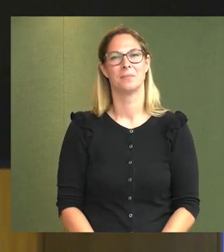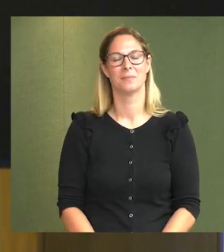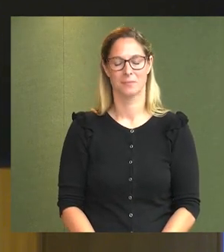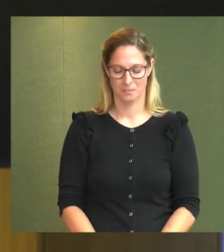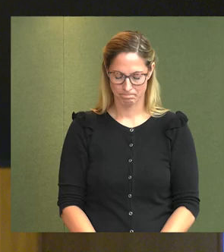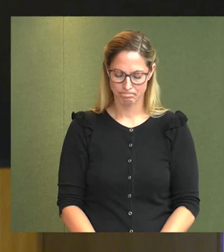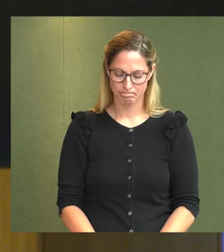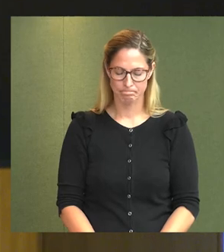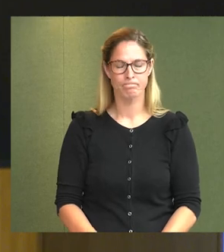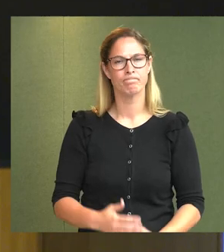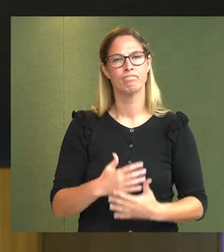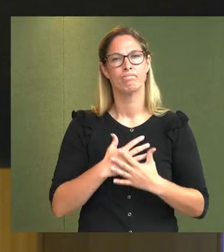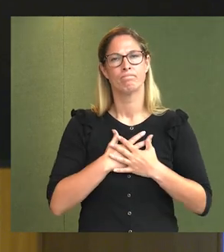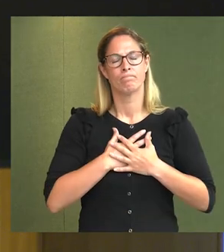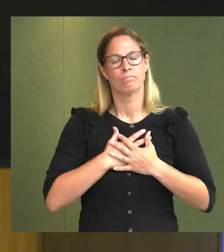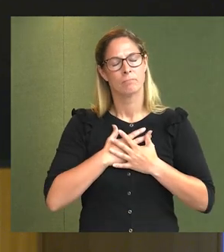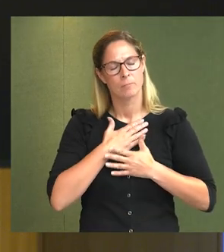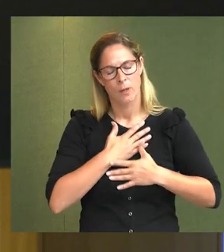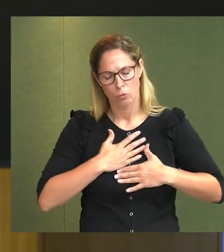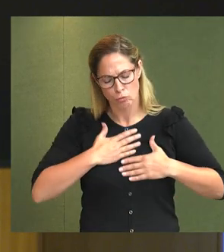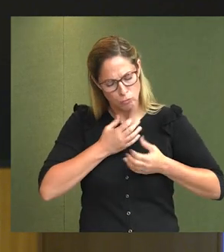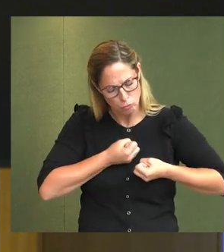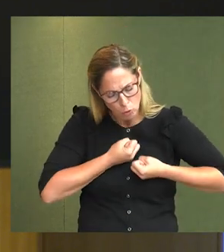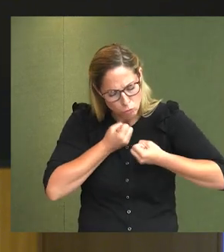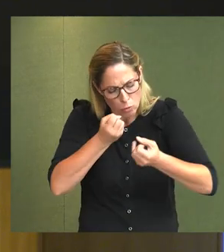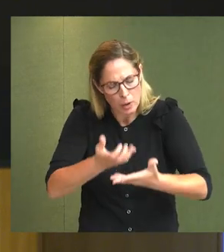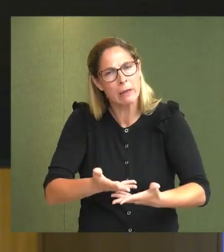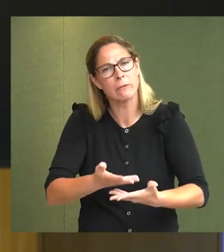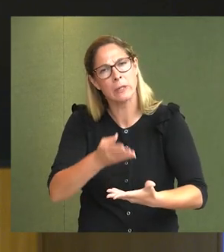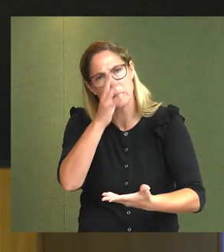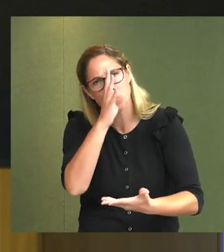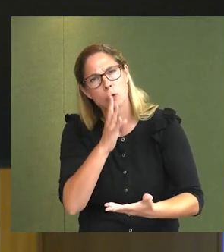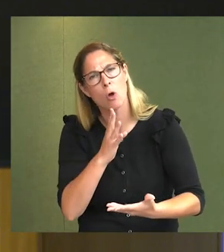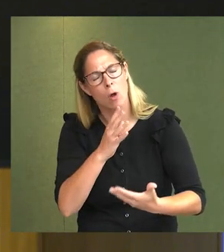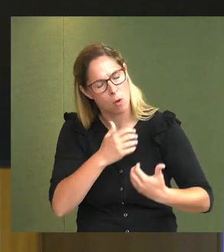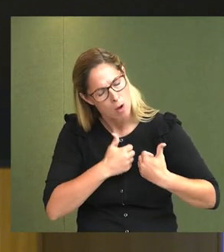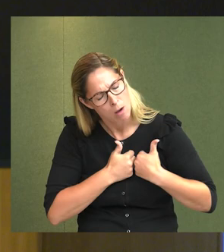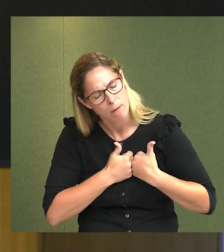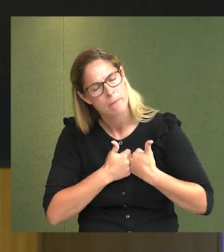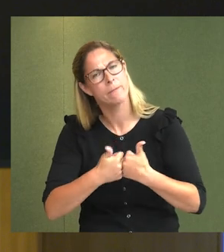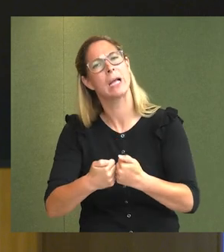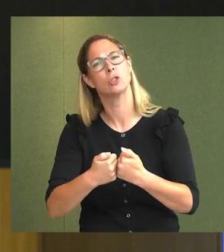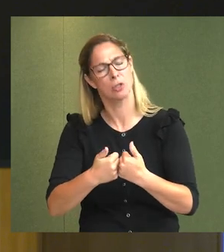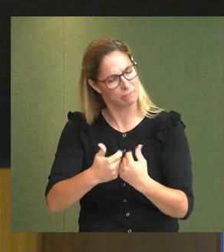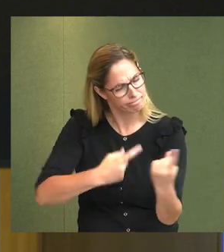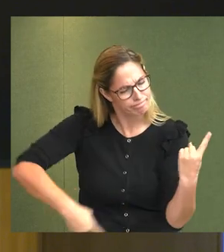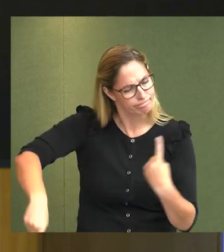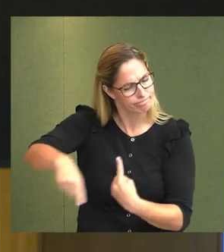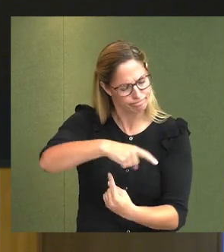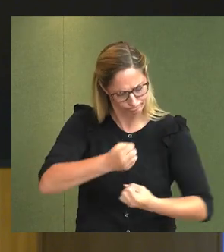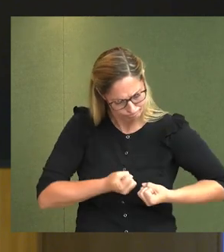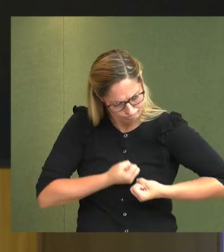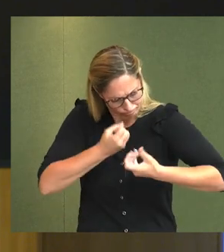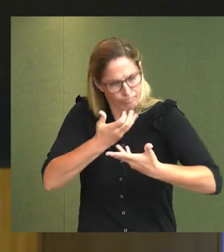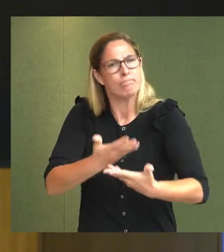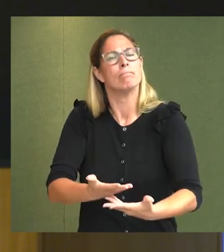The outpouring of grief, sorrow, and affection that we've witnessed since